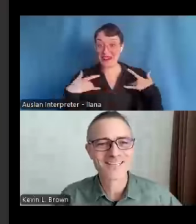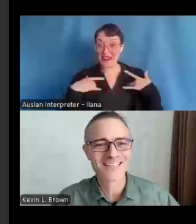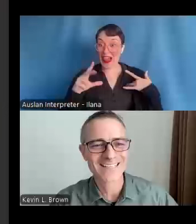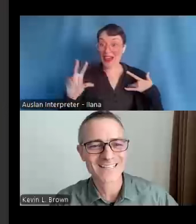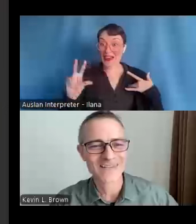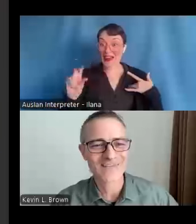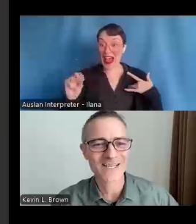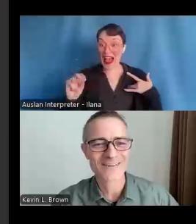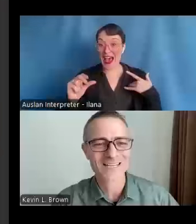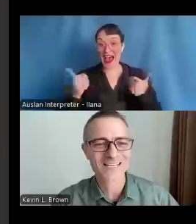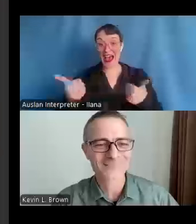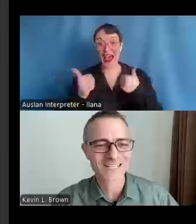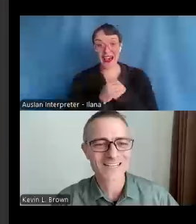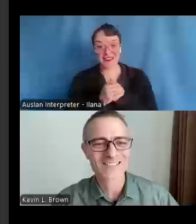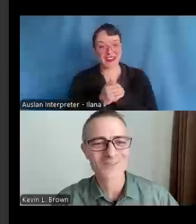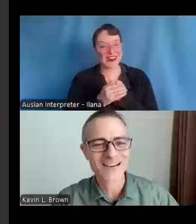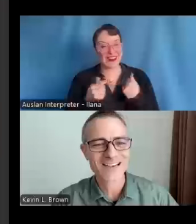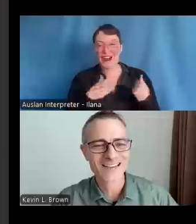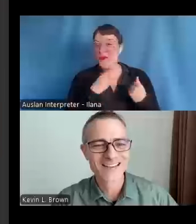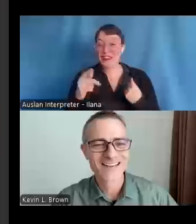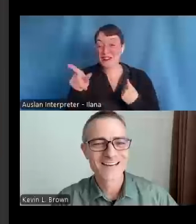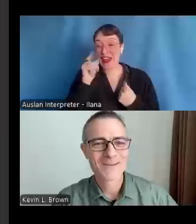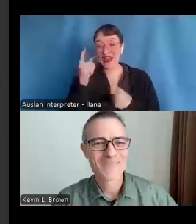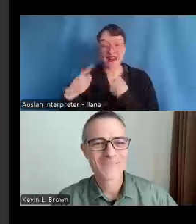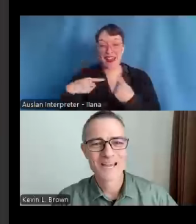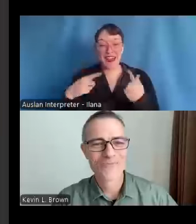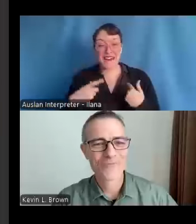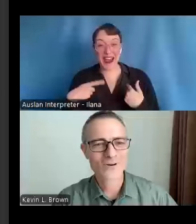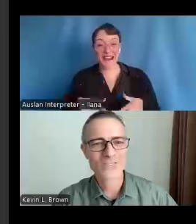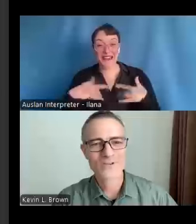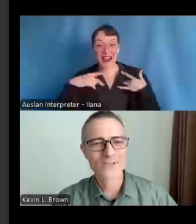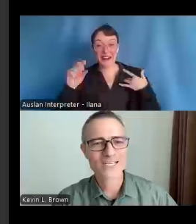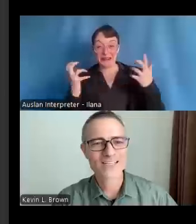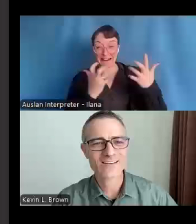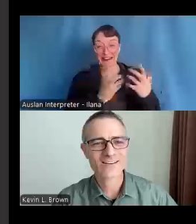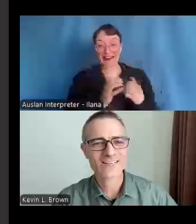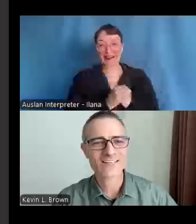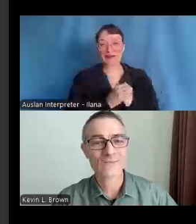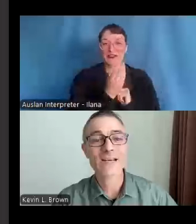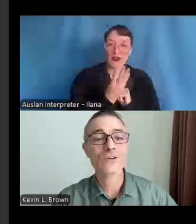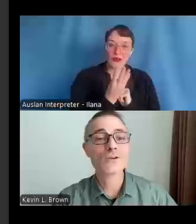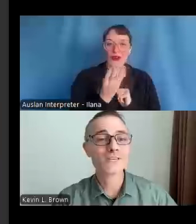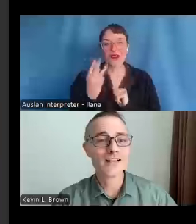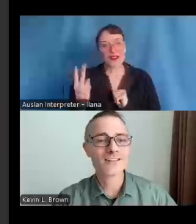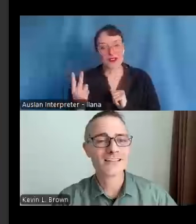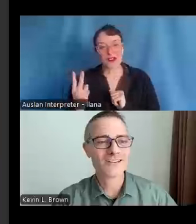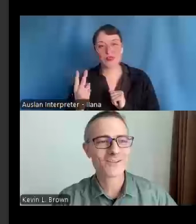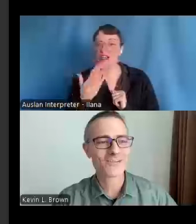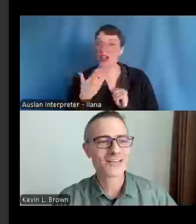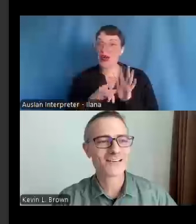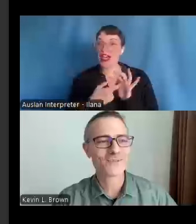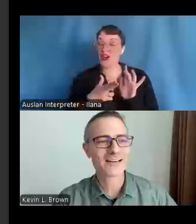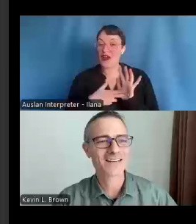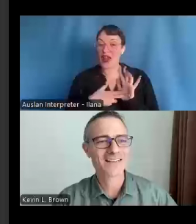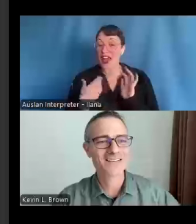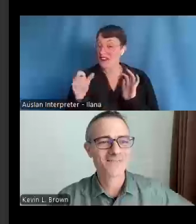camera and get you to explain that one, I'd love to hear that story. Yeah, 4s and 2s. Thanks, Aaron. We do have an 11. Thank you,